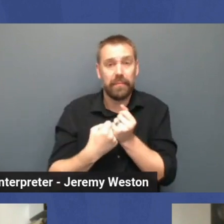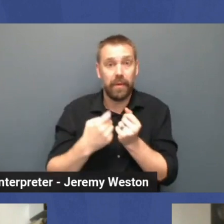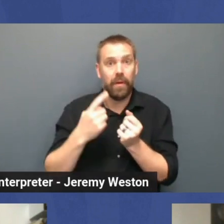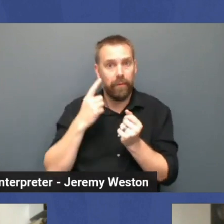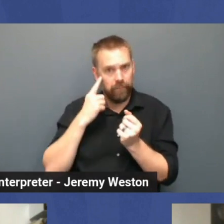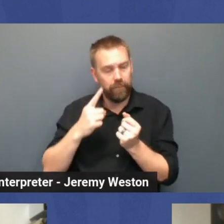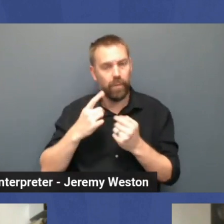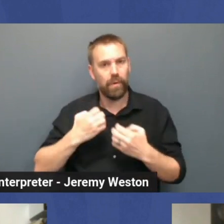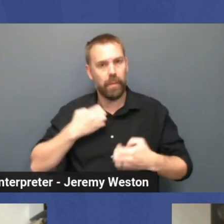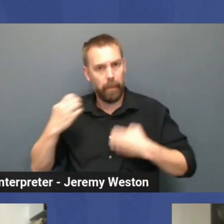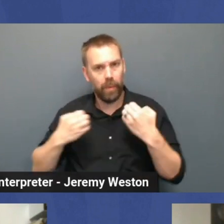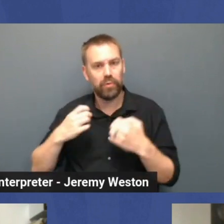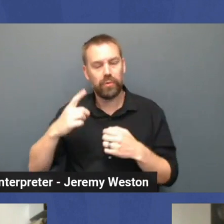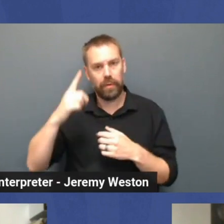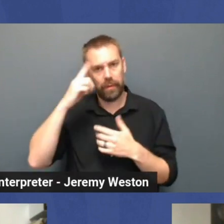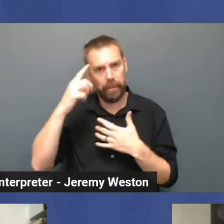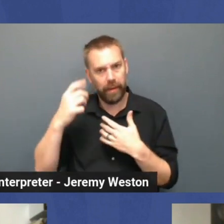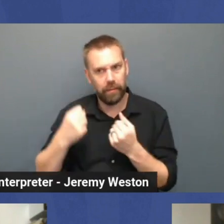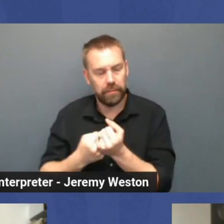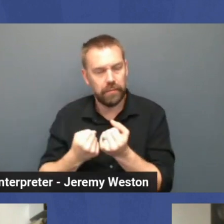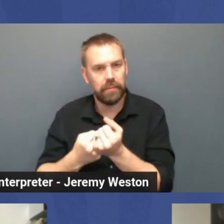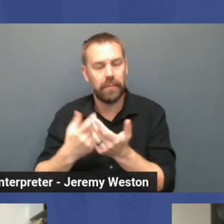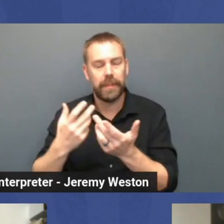mental capacity to just,